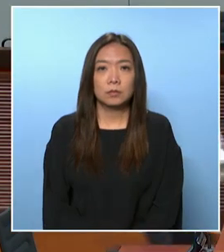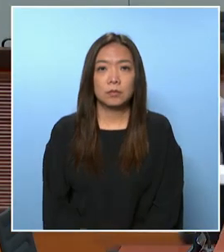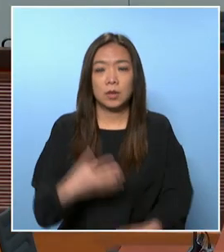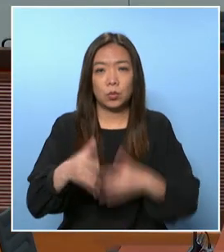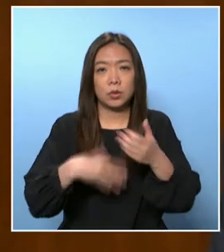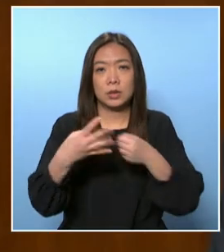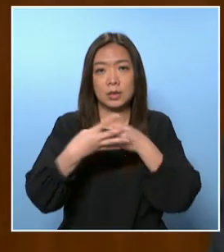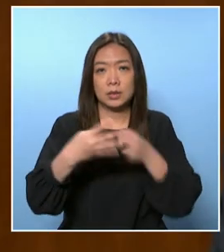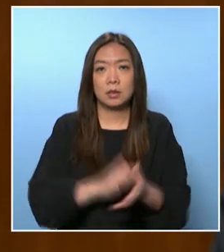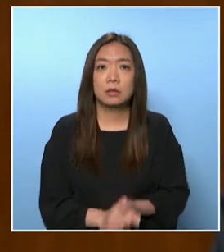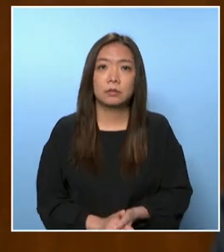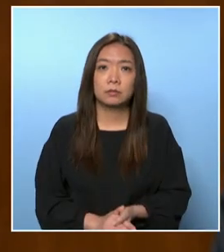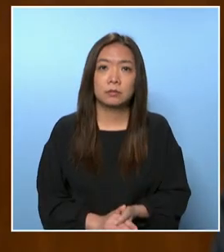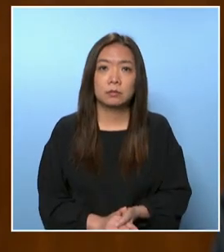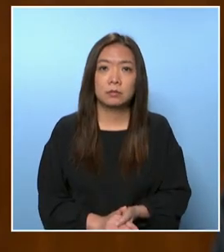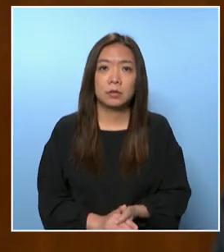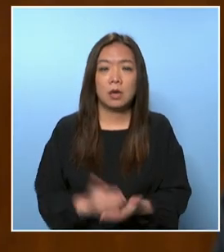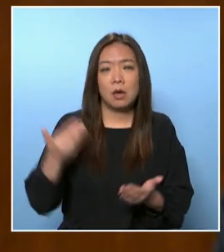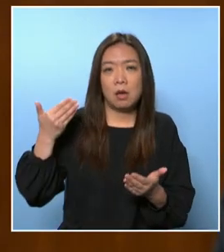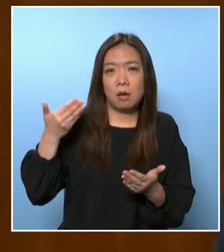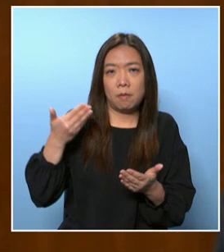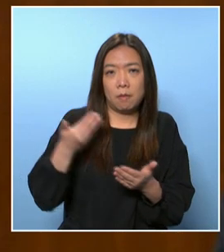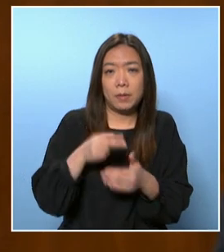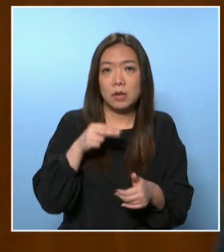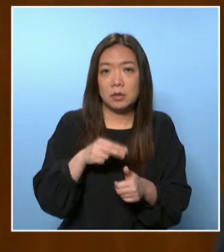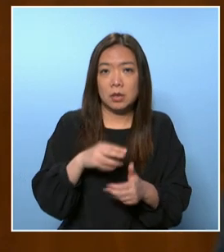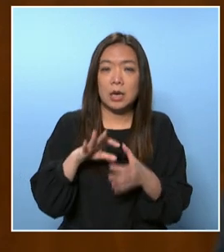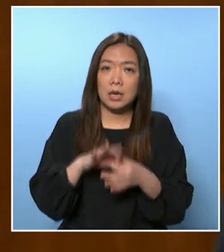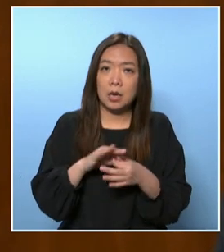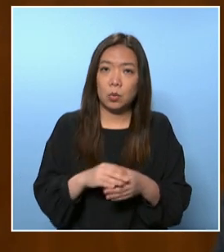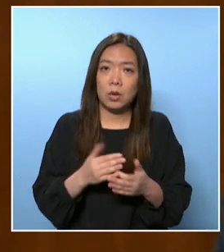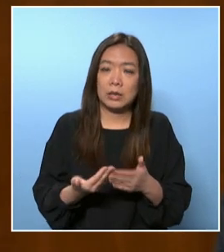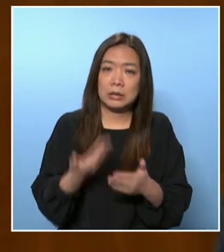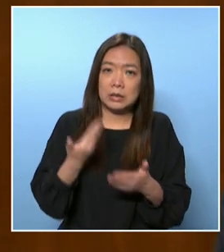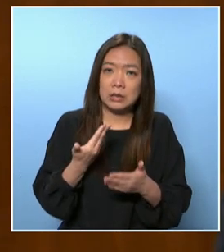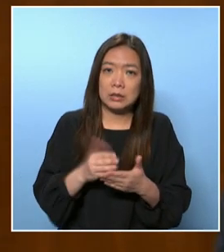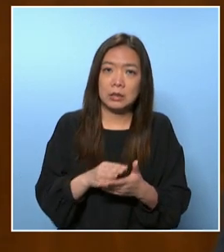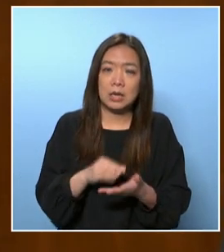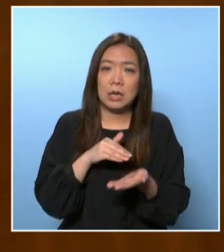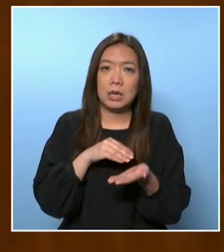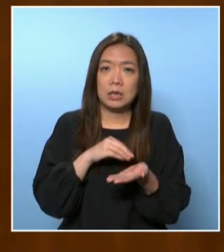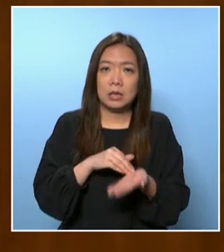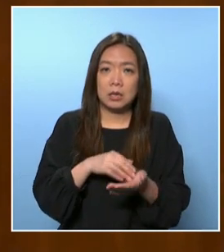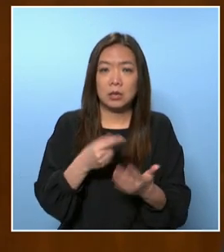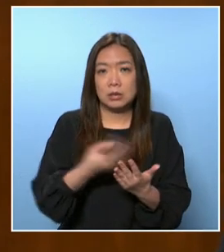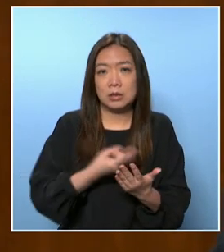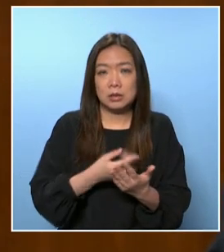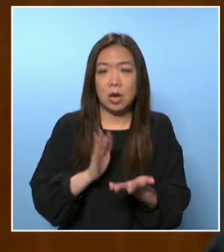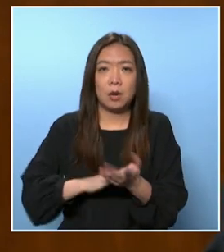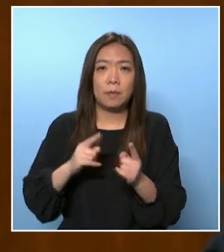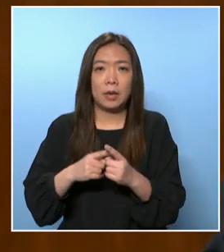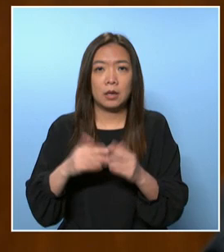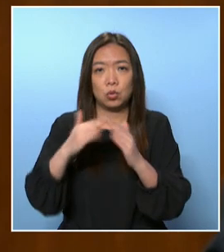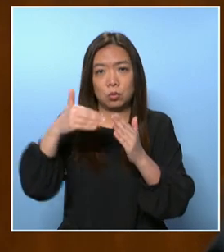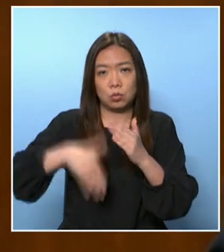being with us, official. Next item